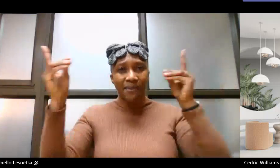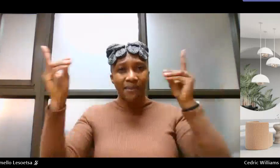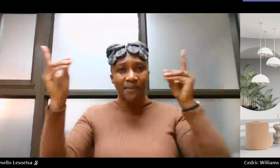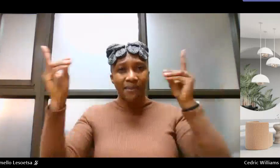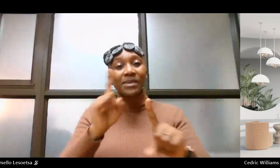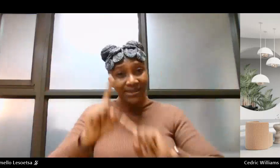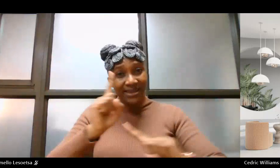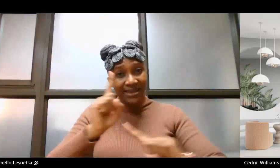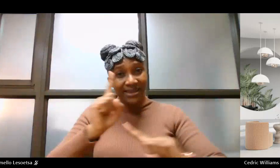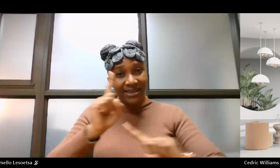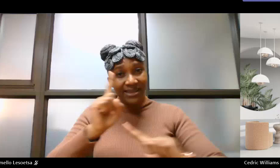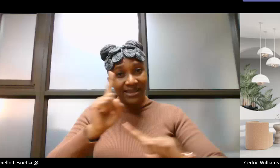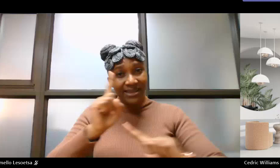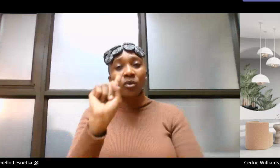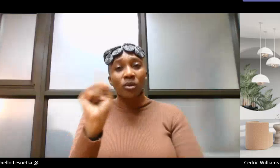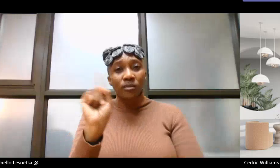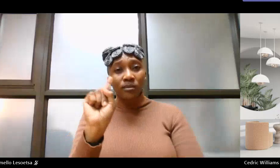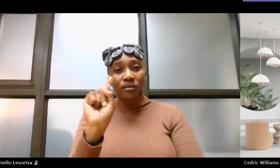that